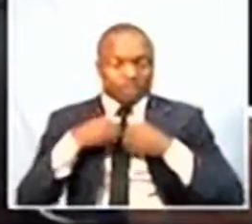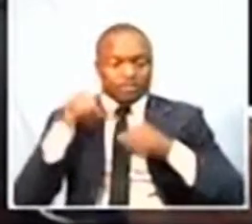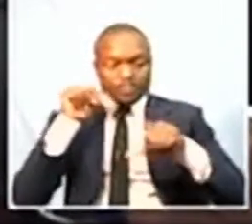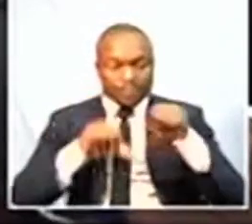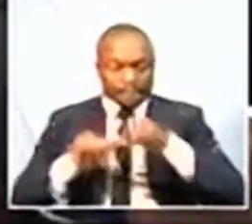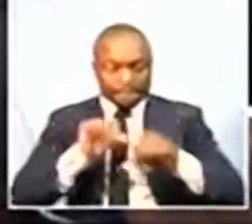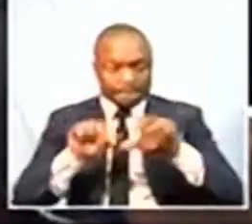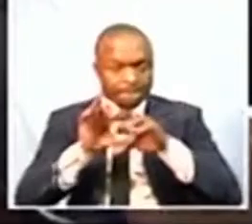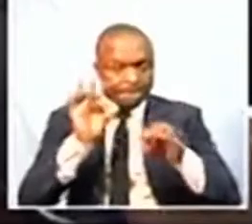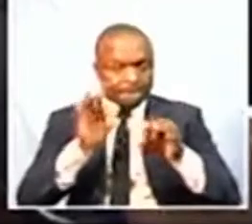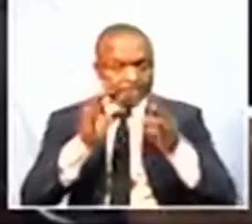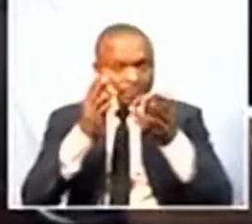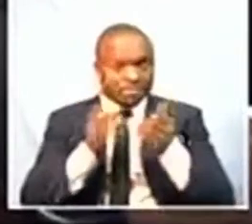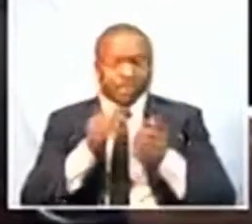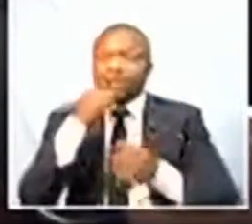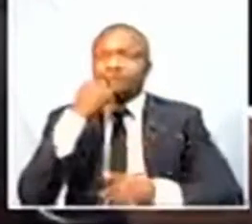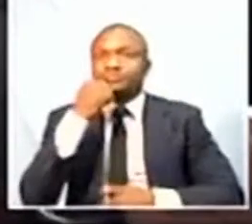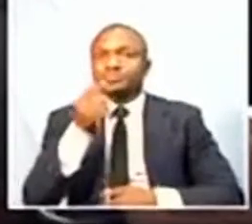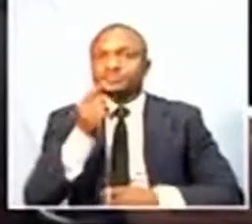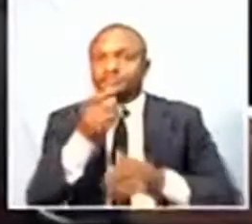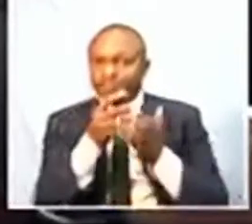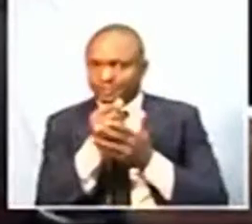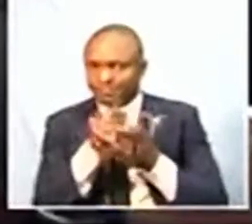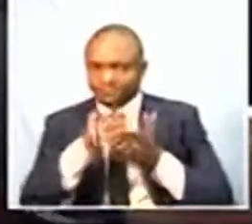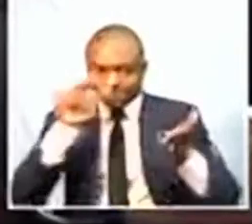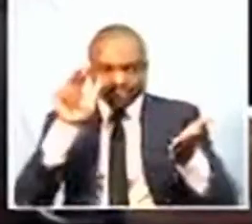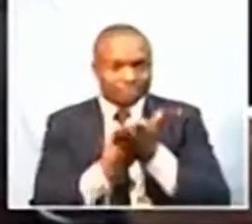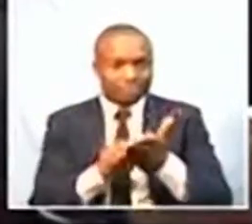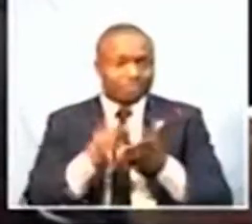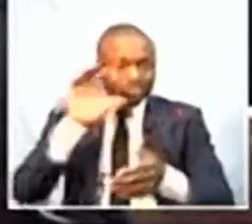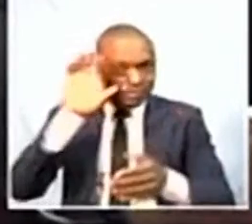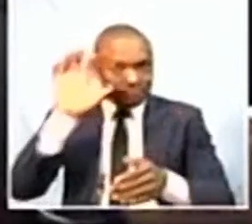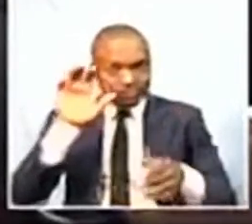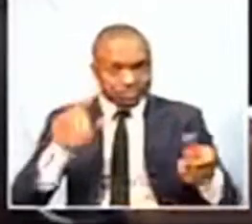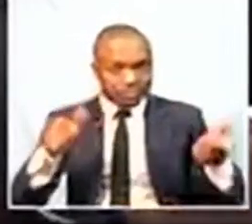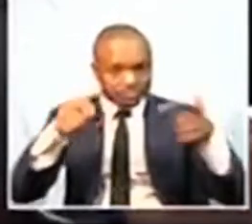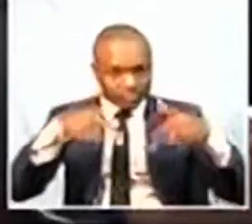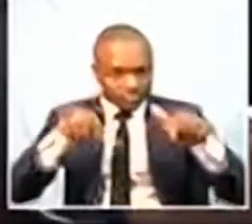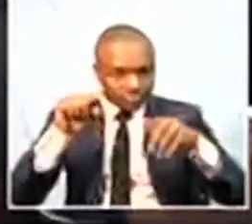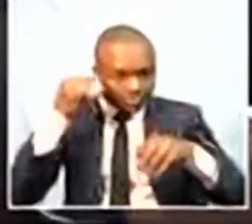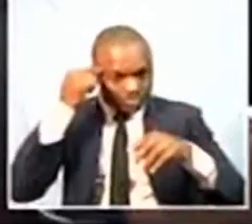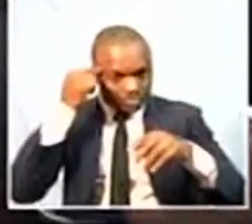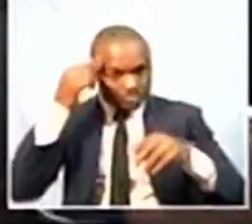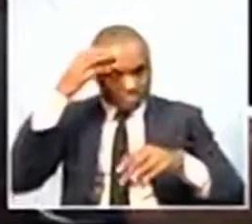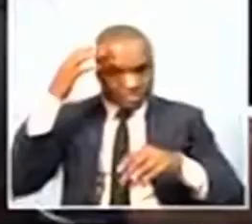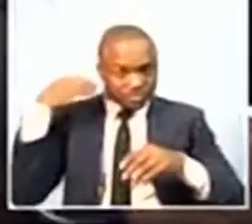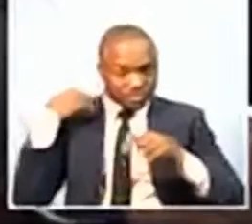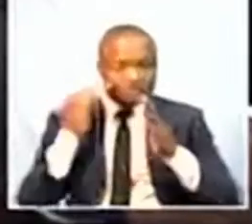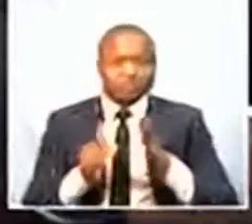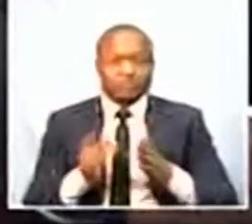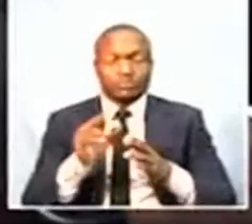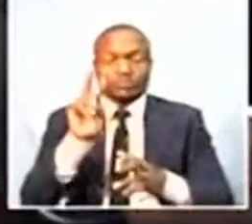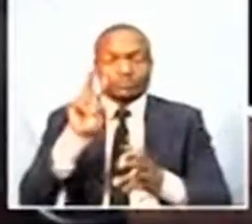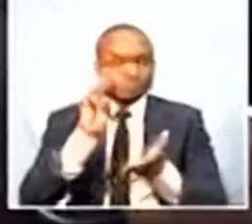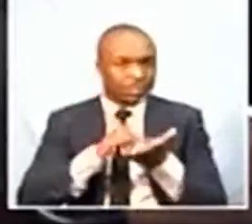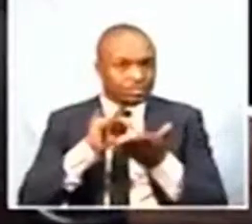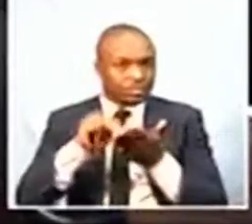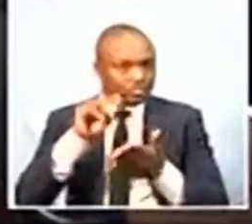auditor's observation and wishes to state that the amount approved by the provincial government officer was